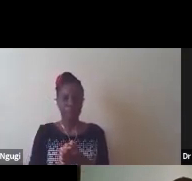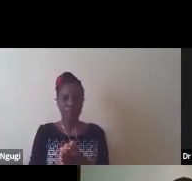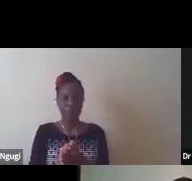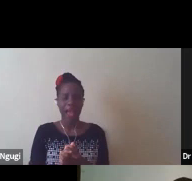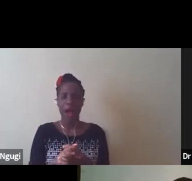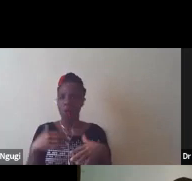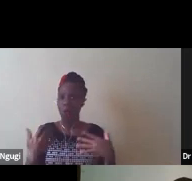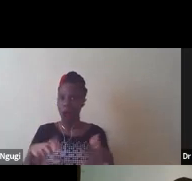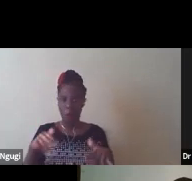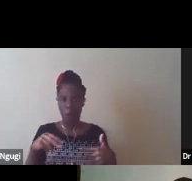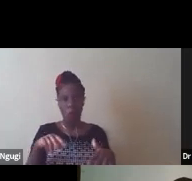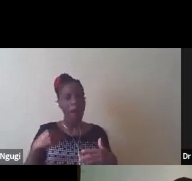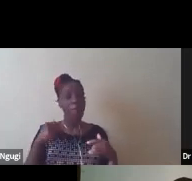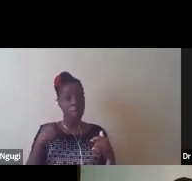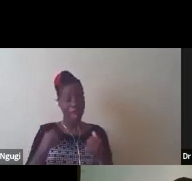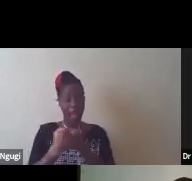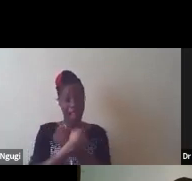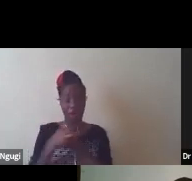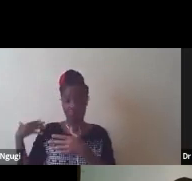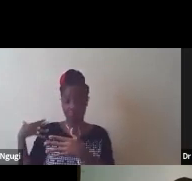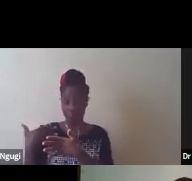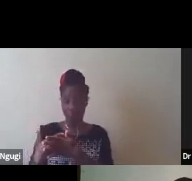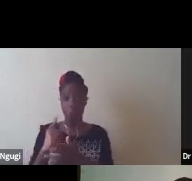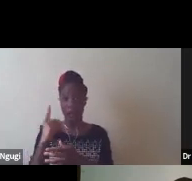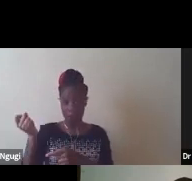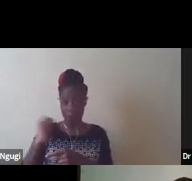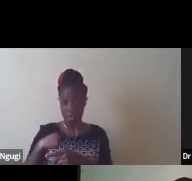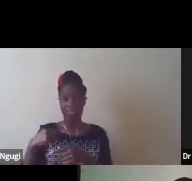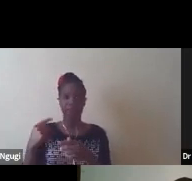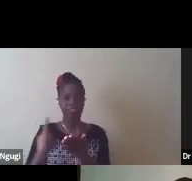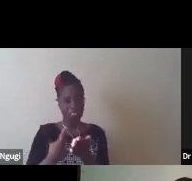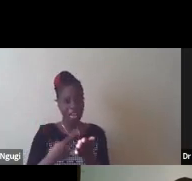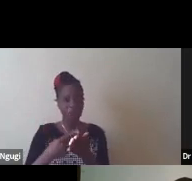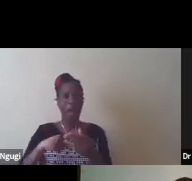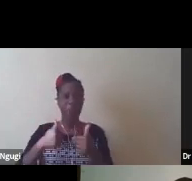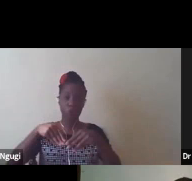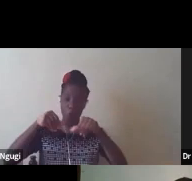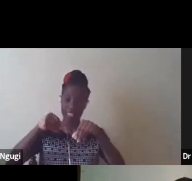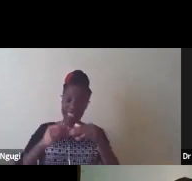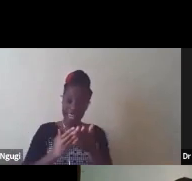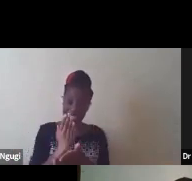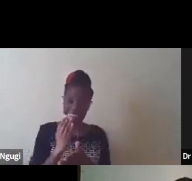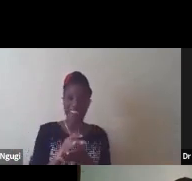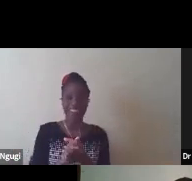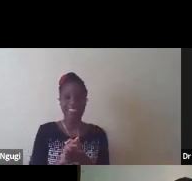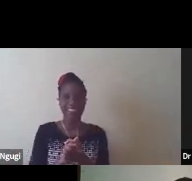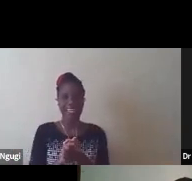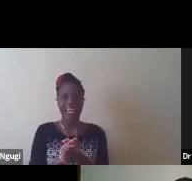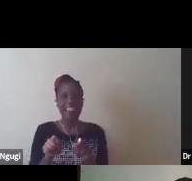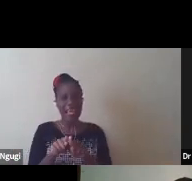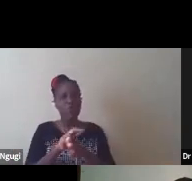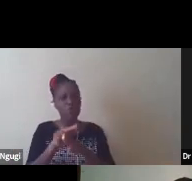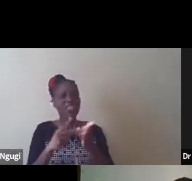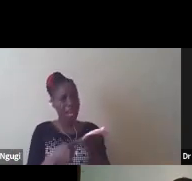been a series of good discussions for the last 1 month, discussing quality rights. And I know with the use of technology,